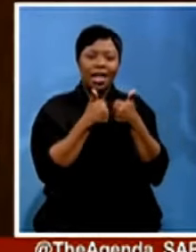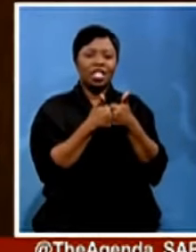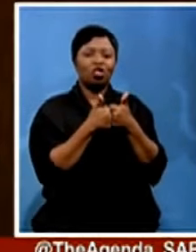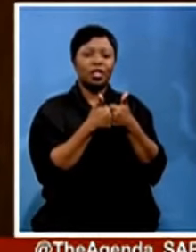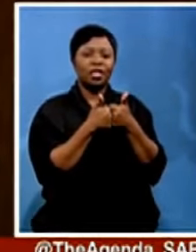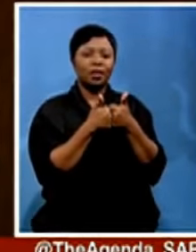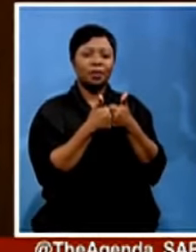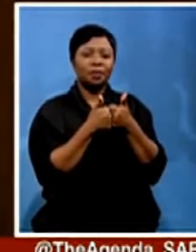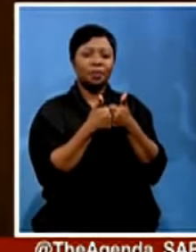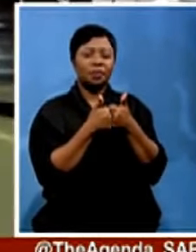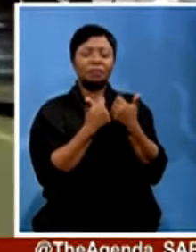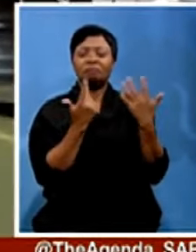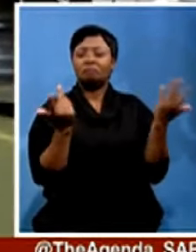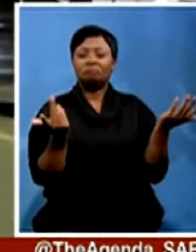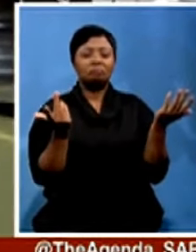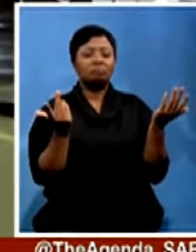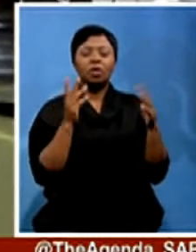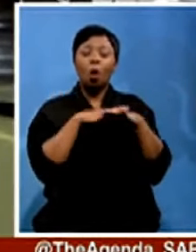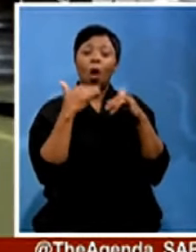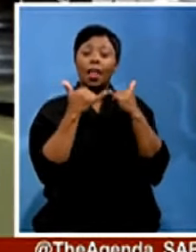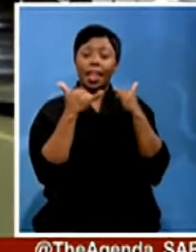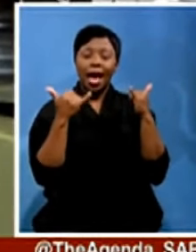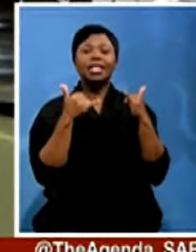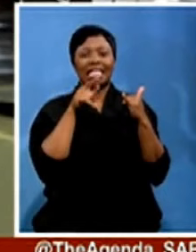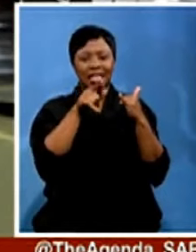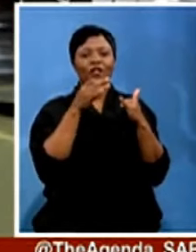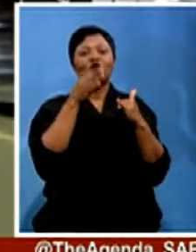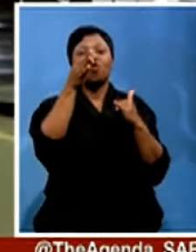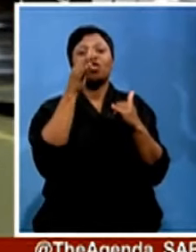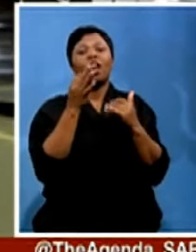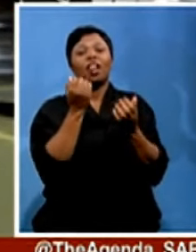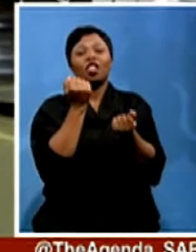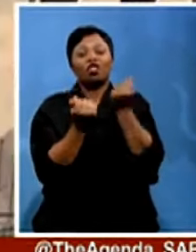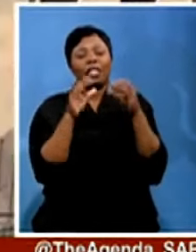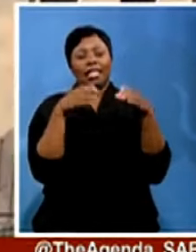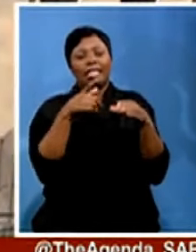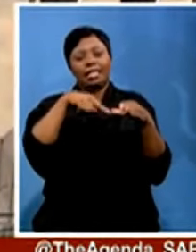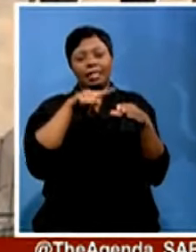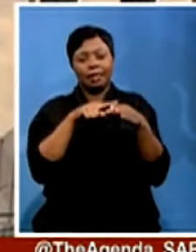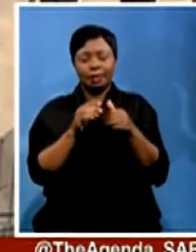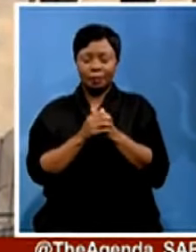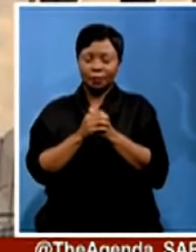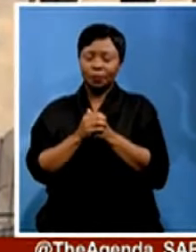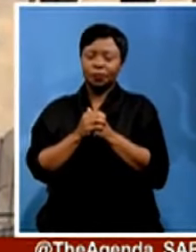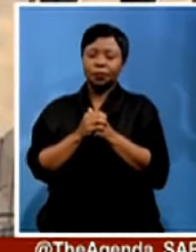the future of the justice system. Hasina Gori, SABC News, Johannesburg.